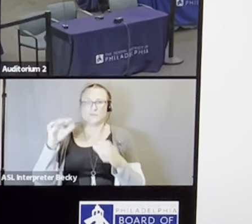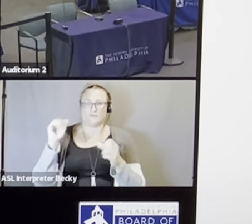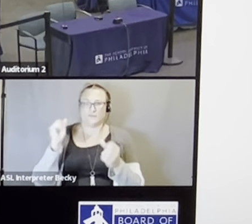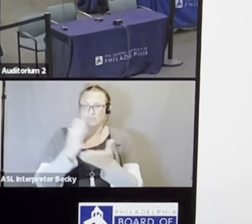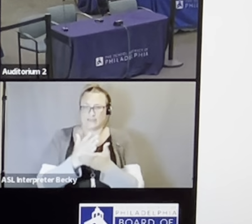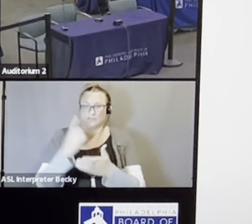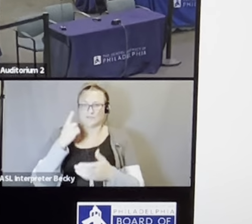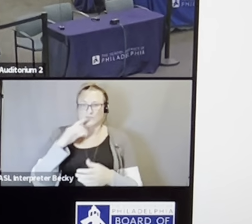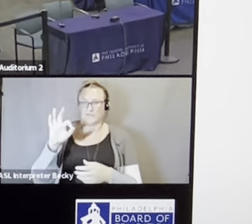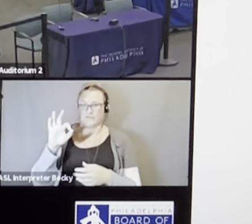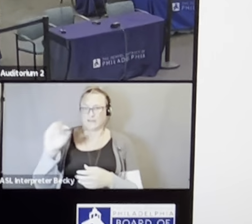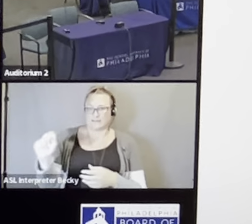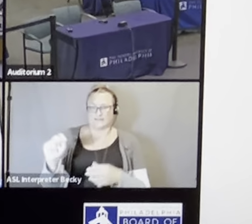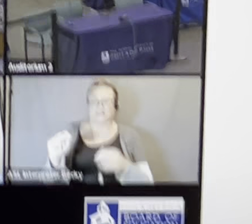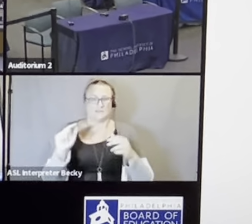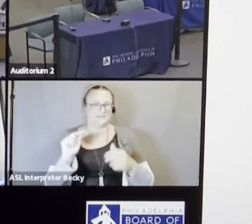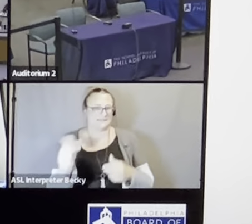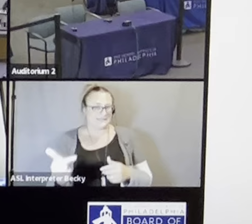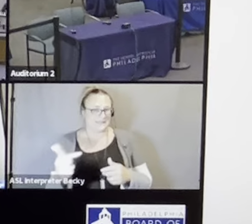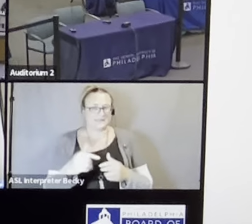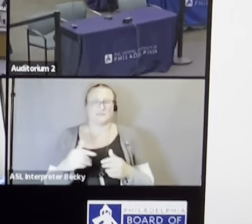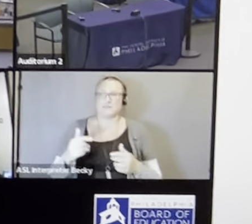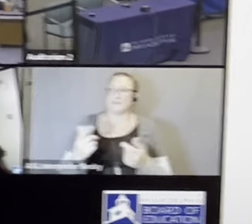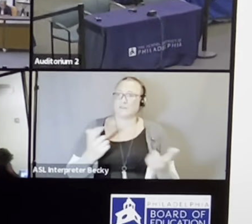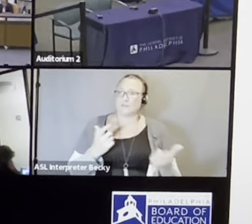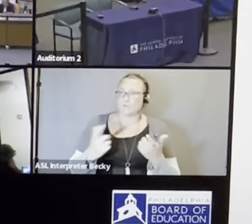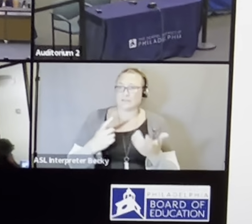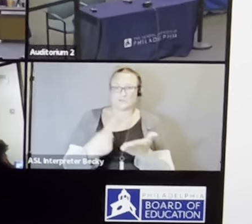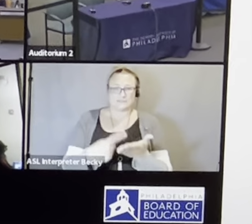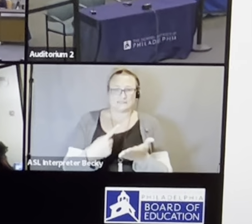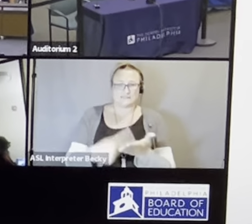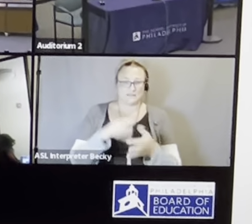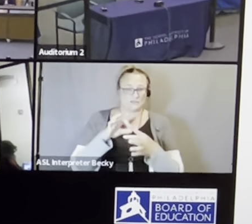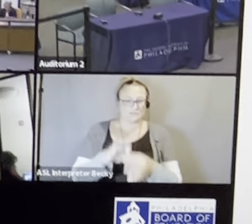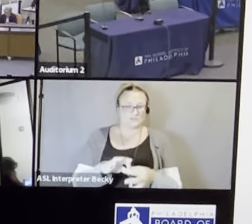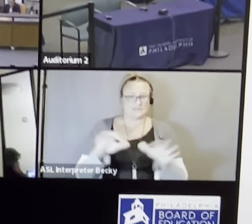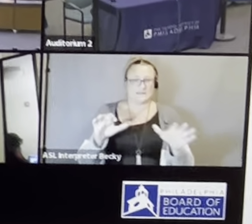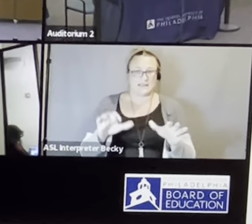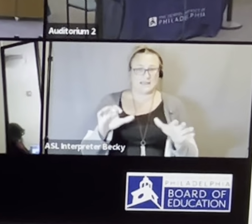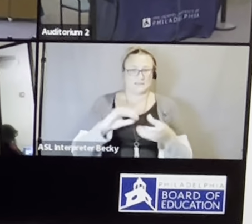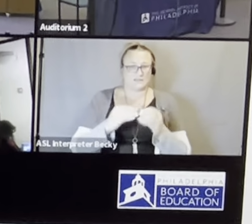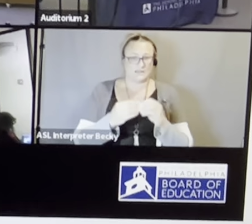Second. Properly moved and seconded. Board members, any questions or discussion on action item 52?